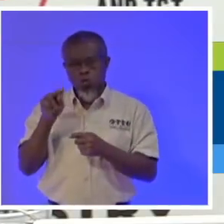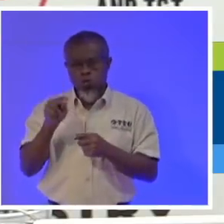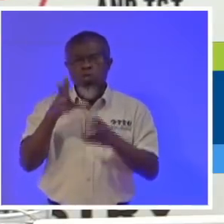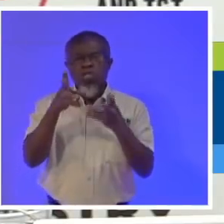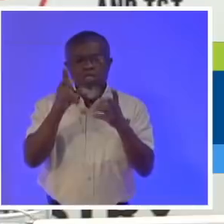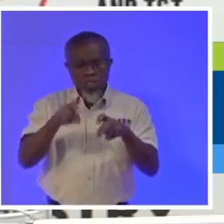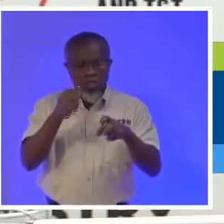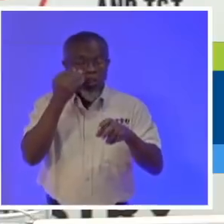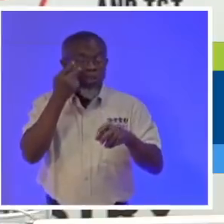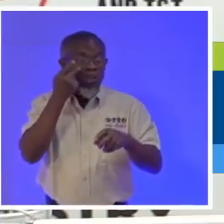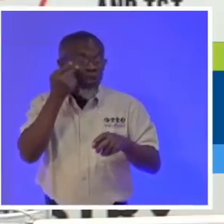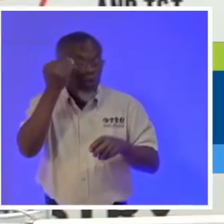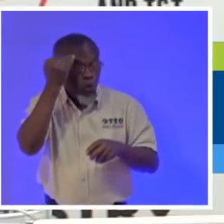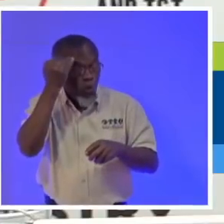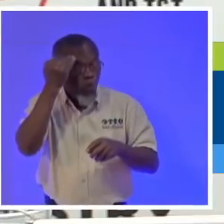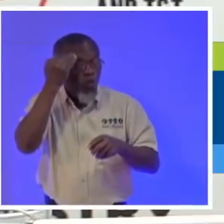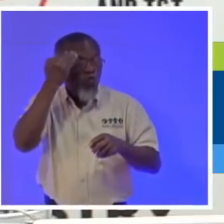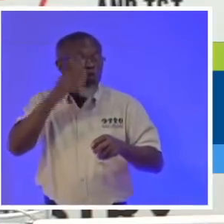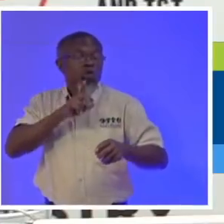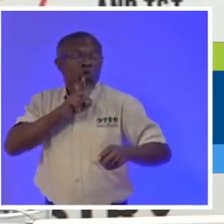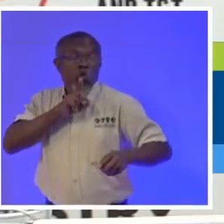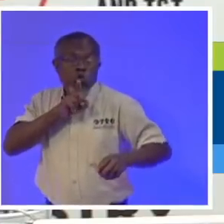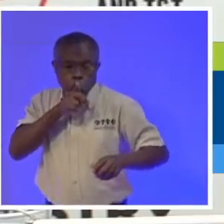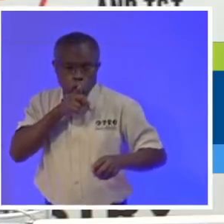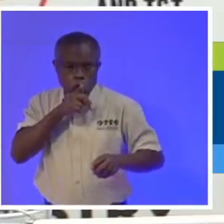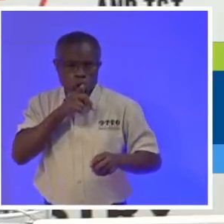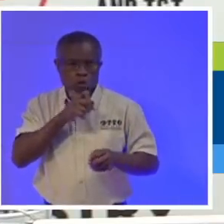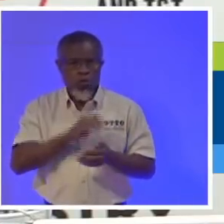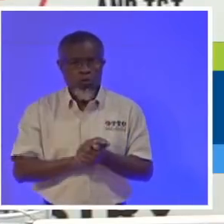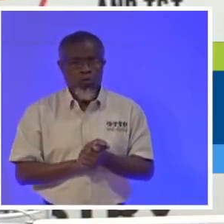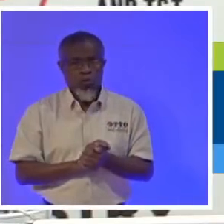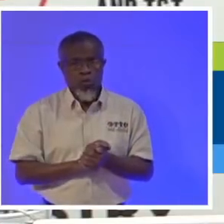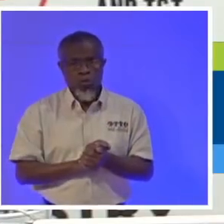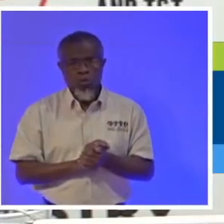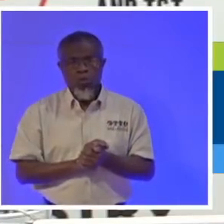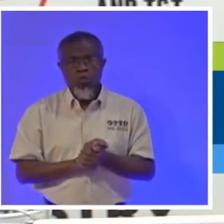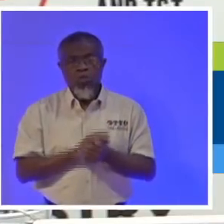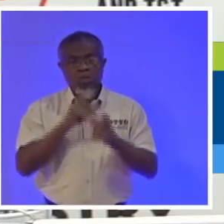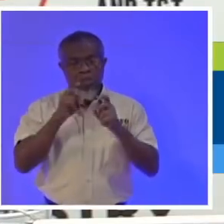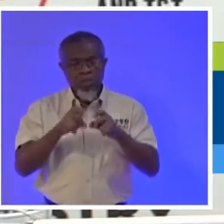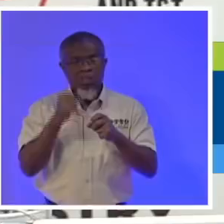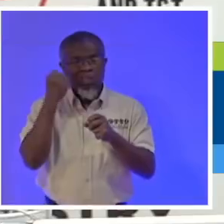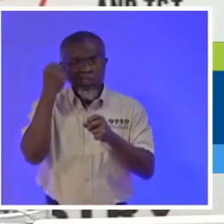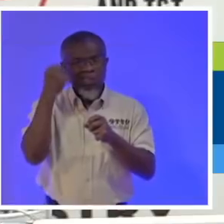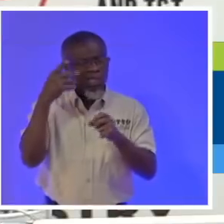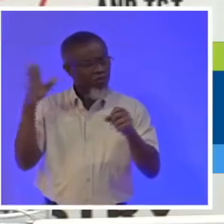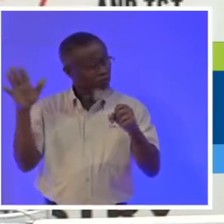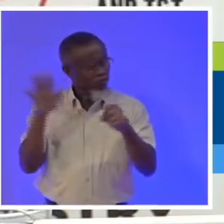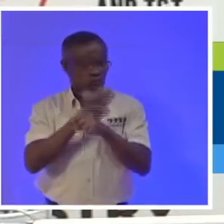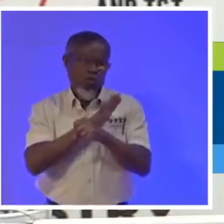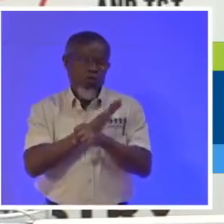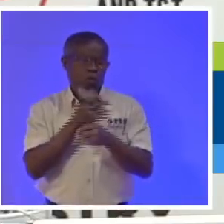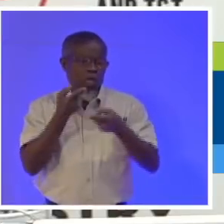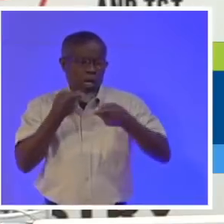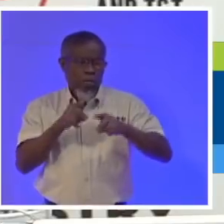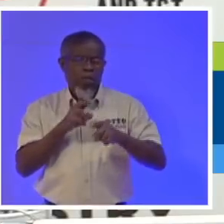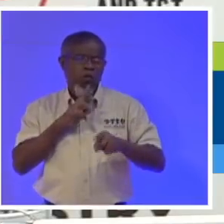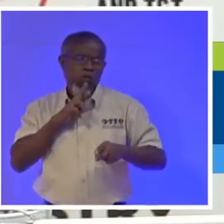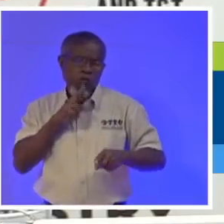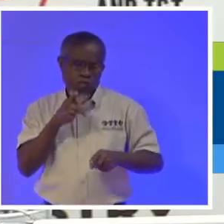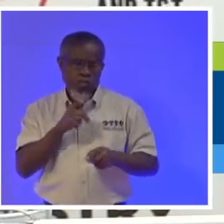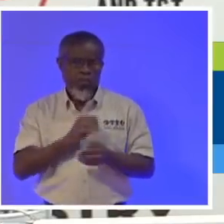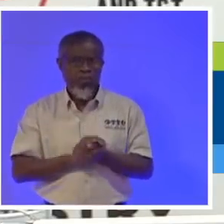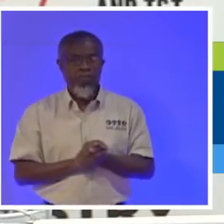need the facts of the matter. So that's my response to question number 1. On question